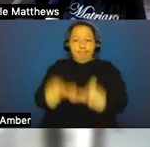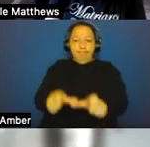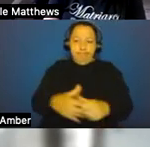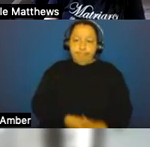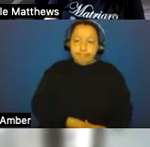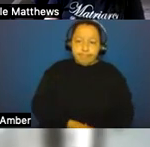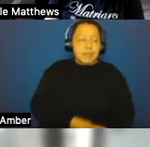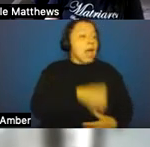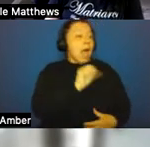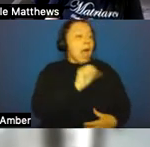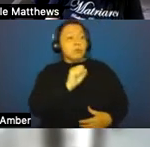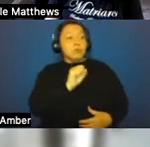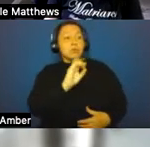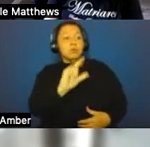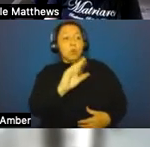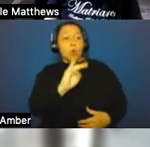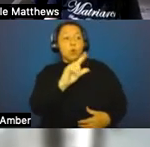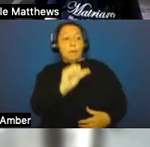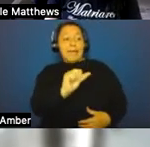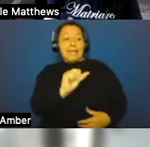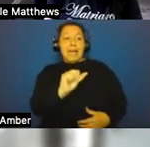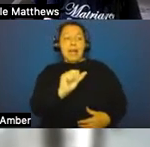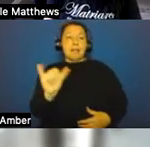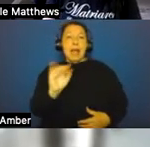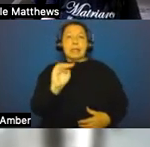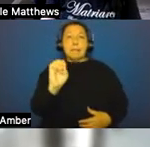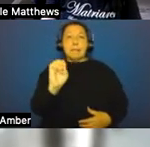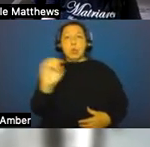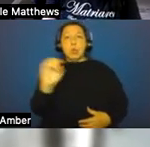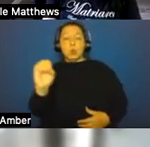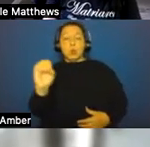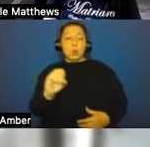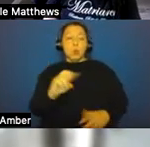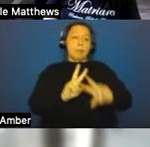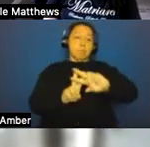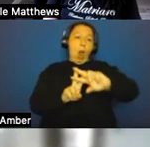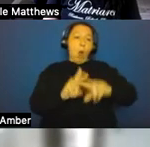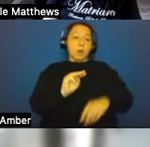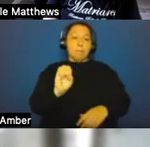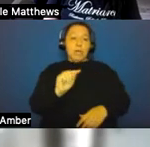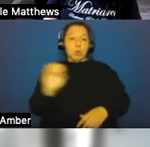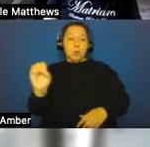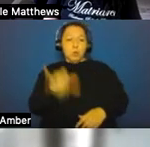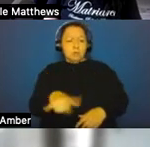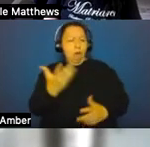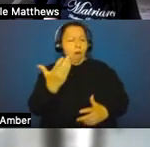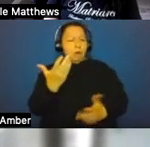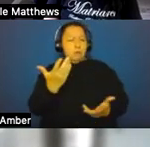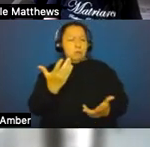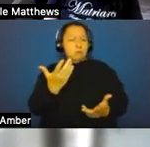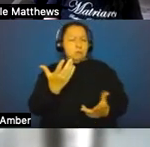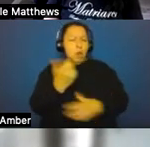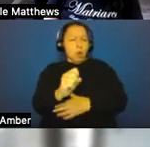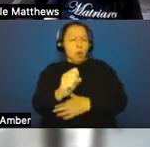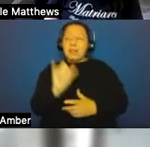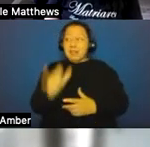media movements, right? The Me Too movement was, that awareness can come in so many forms. Totally.